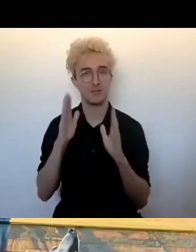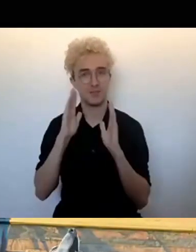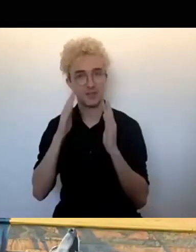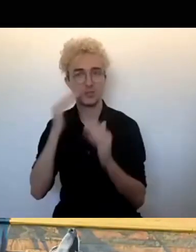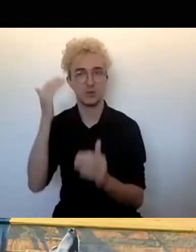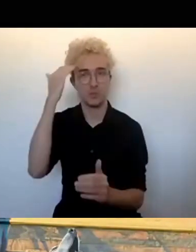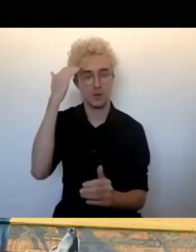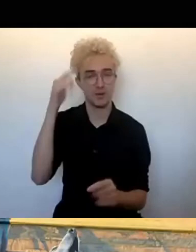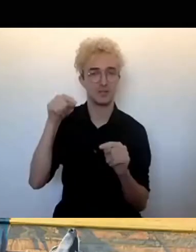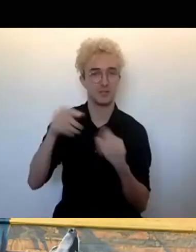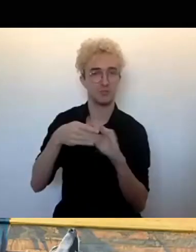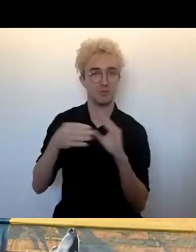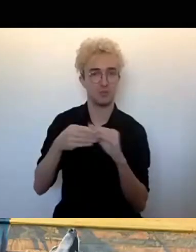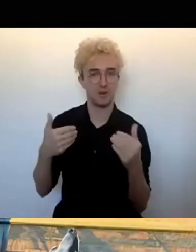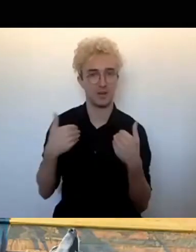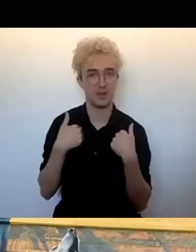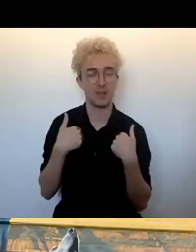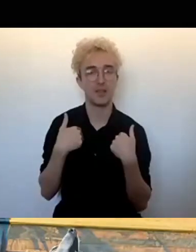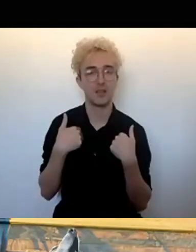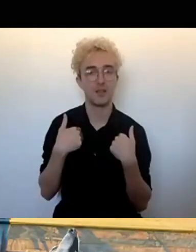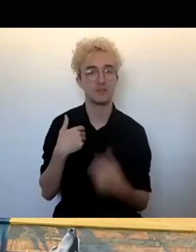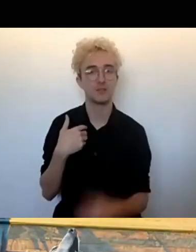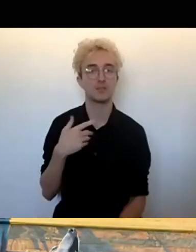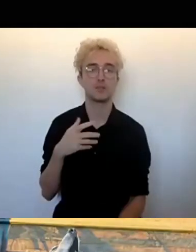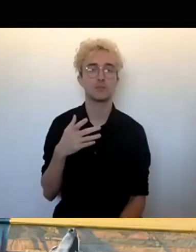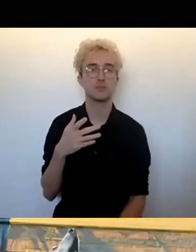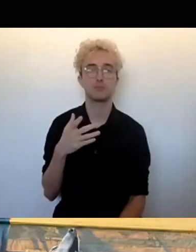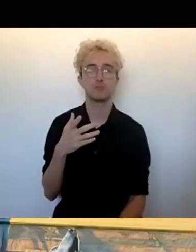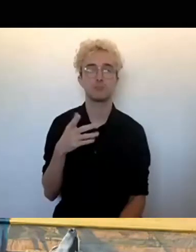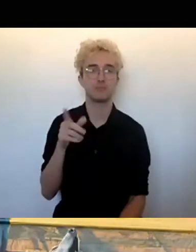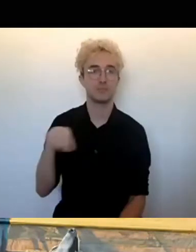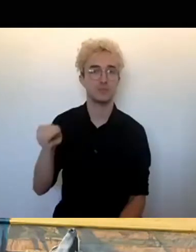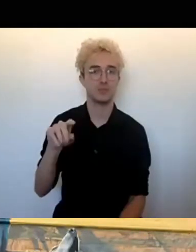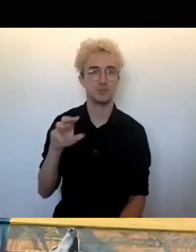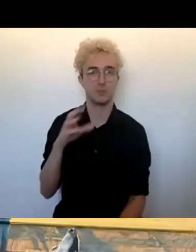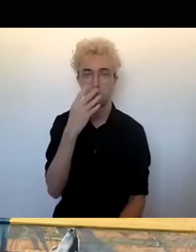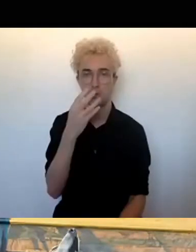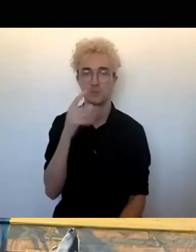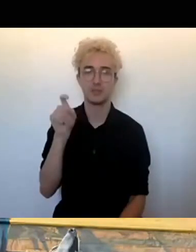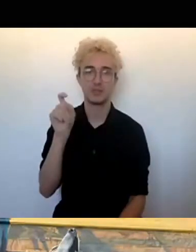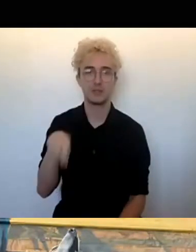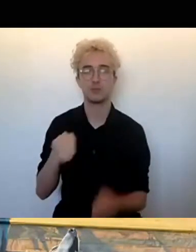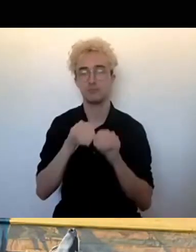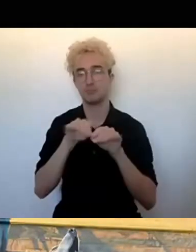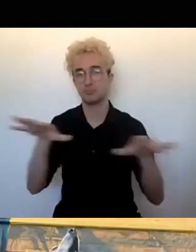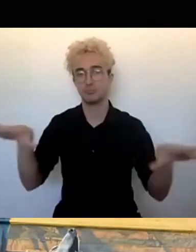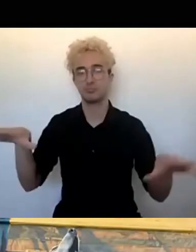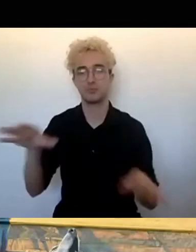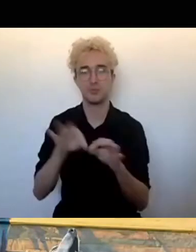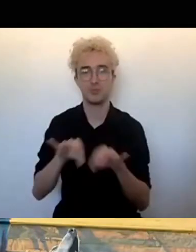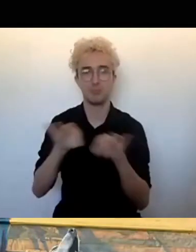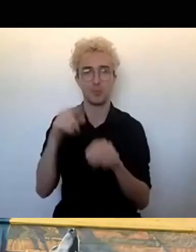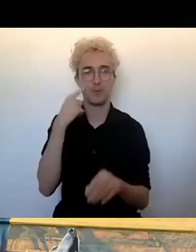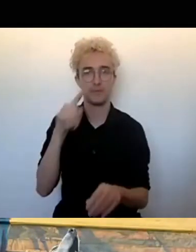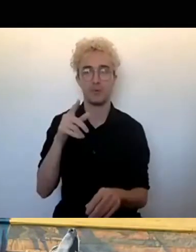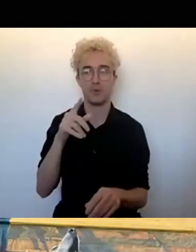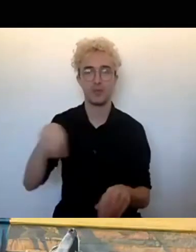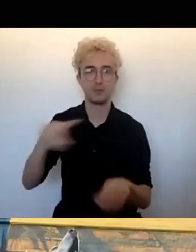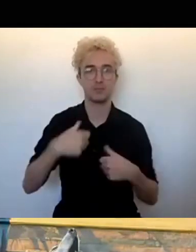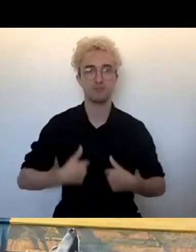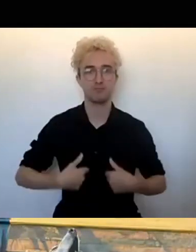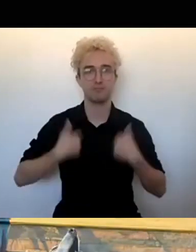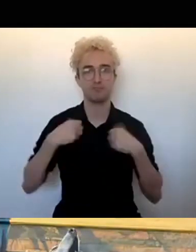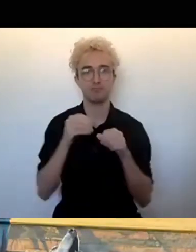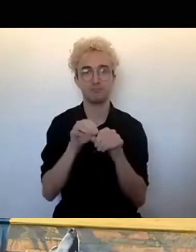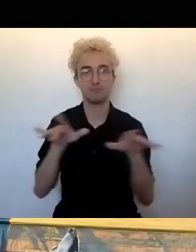has gotten, because we do know that these wolves need to disperse in order to thrive. How many wolves do you think